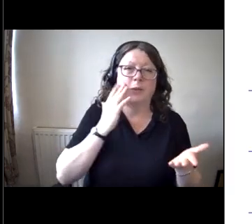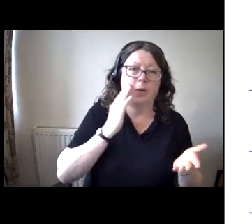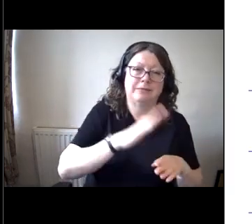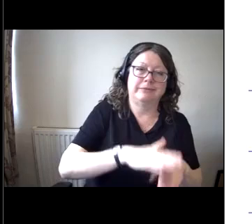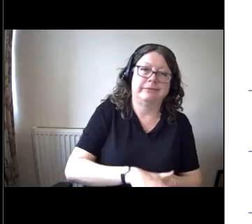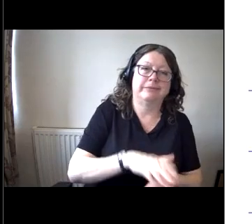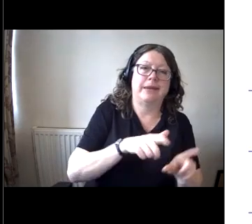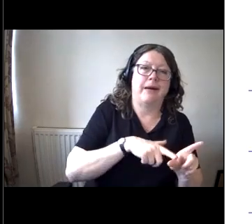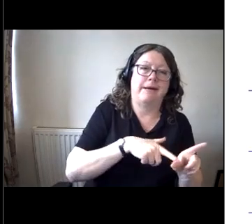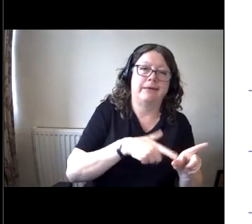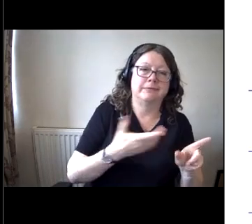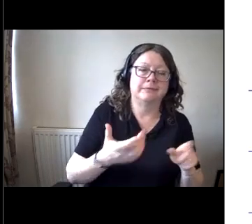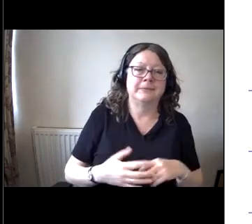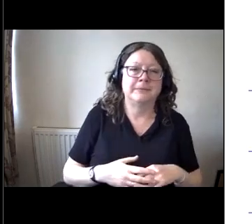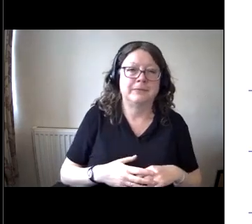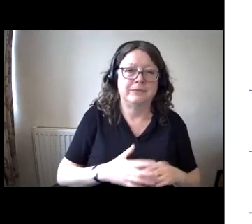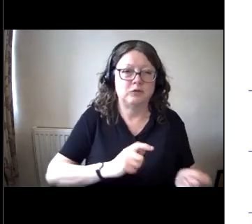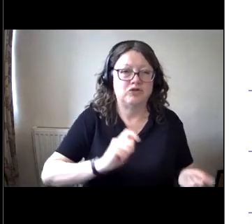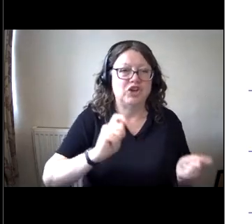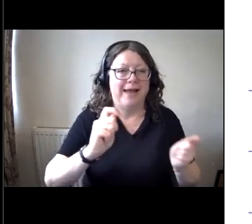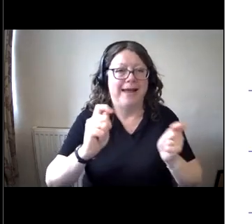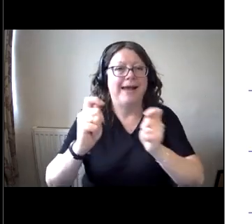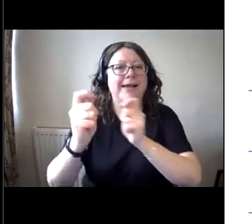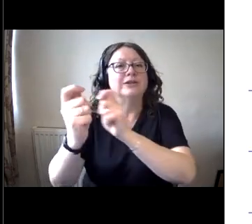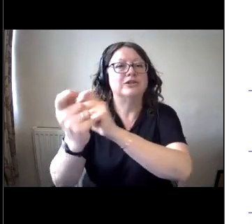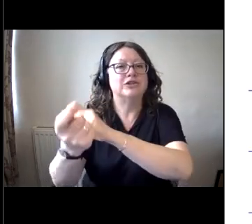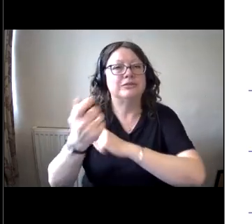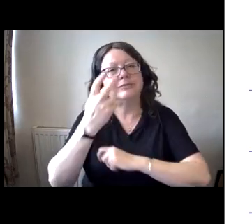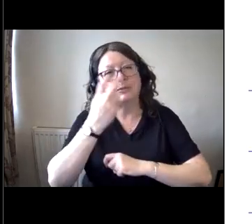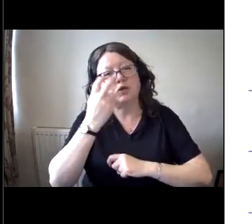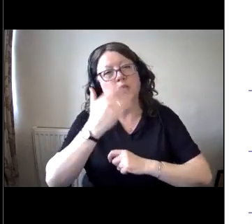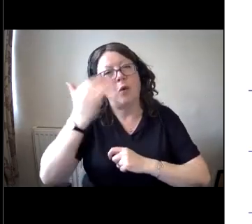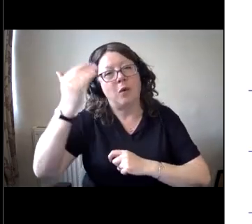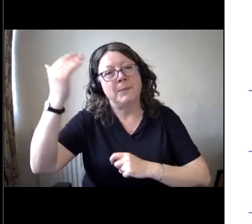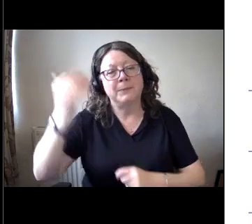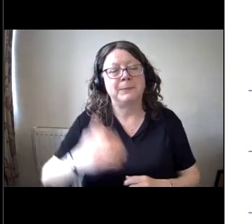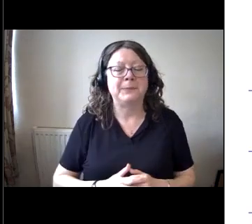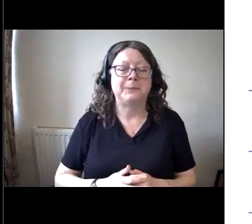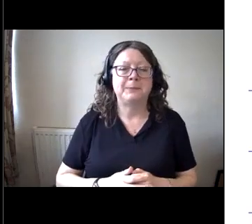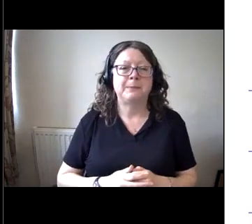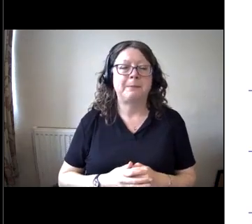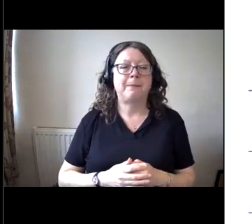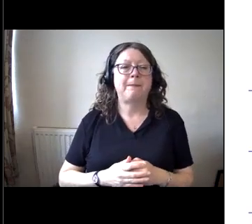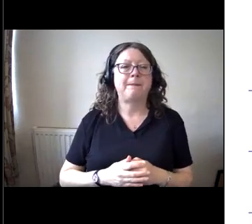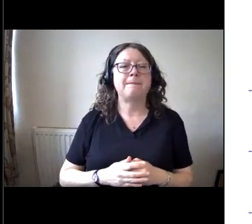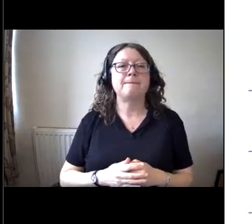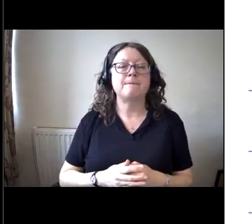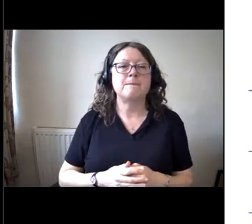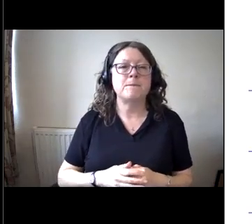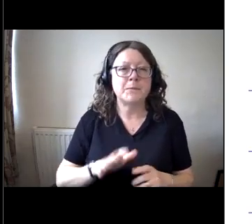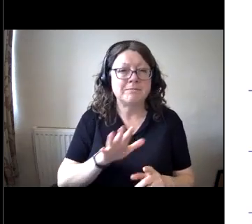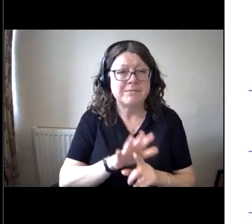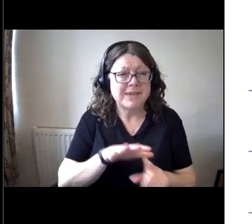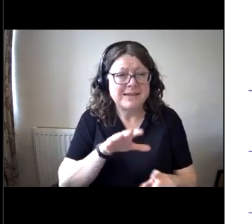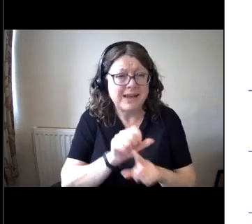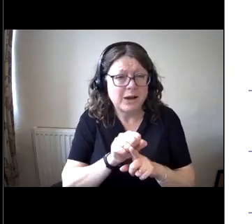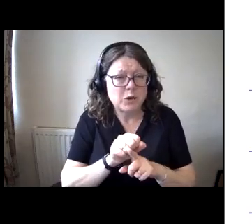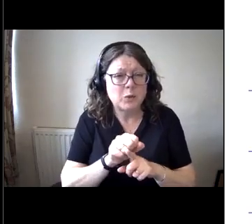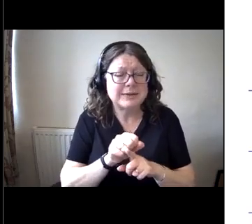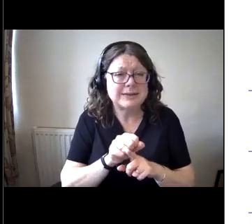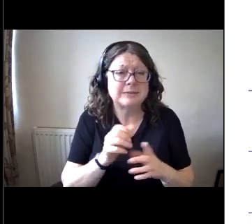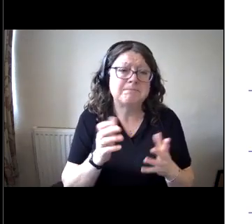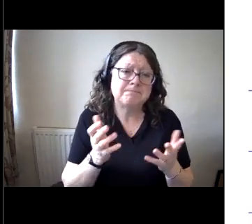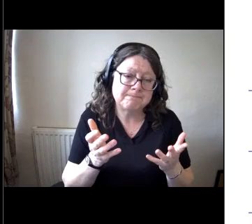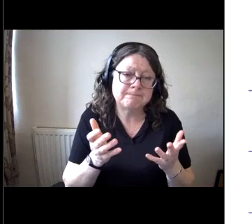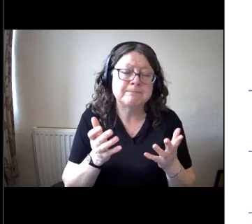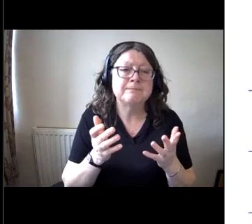different through the lifespan as they mature. In terms of getting a diagnosis of autism, our children and young people will